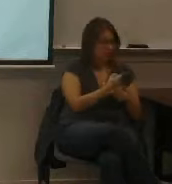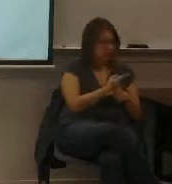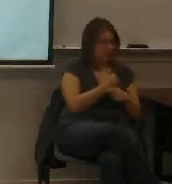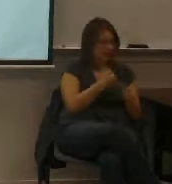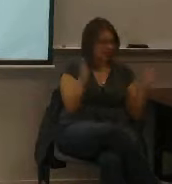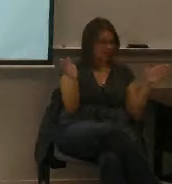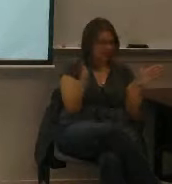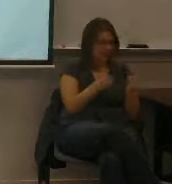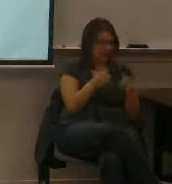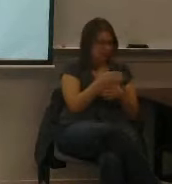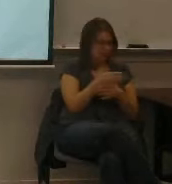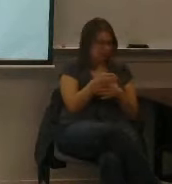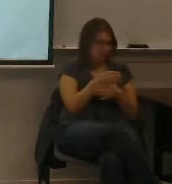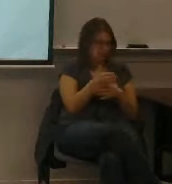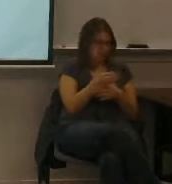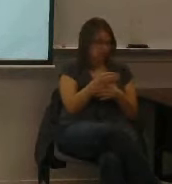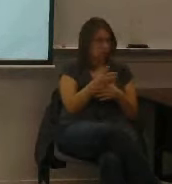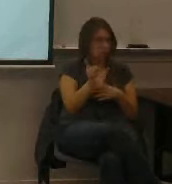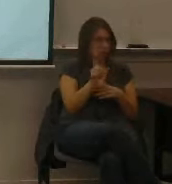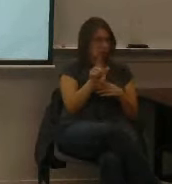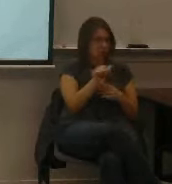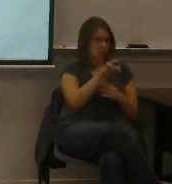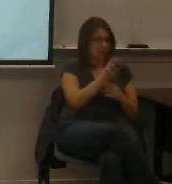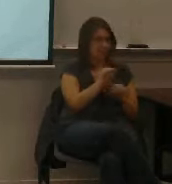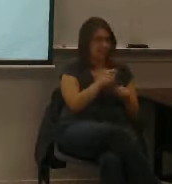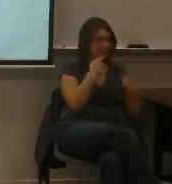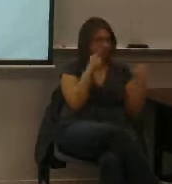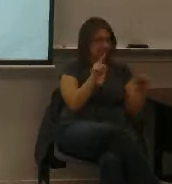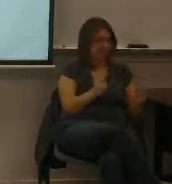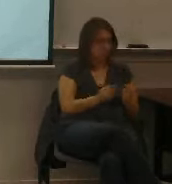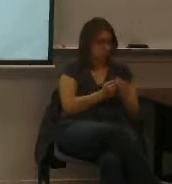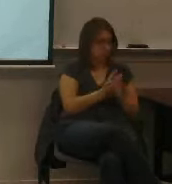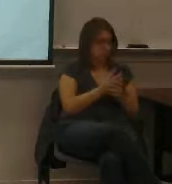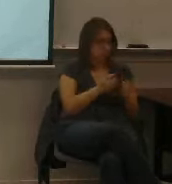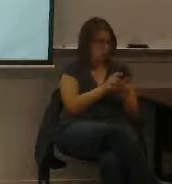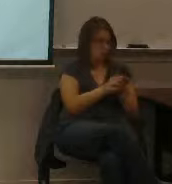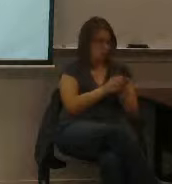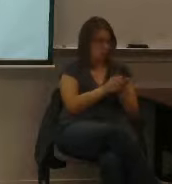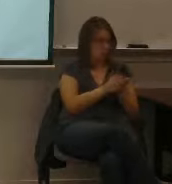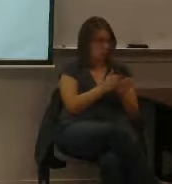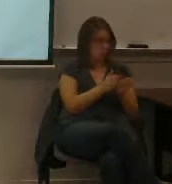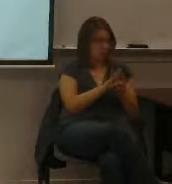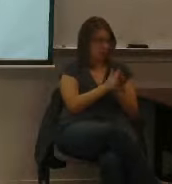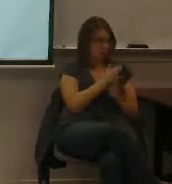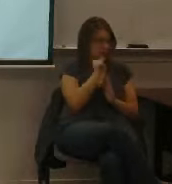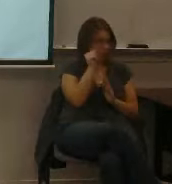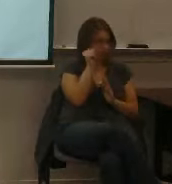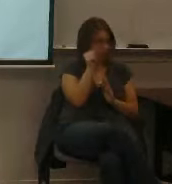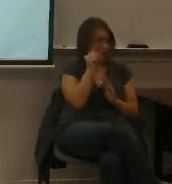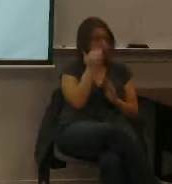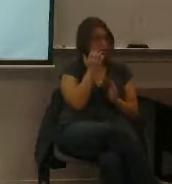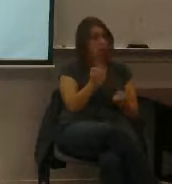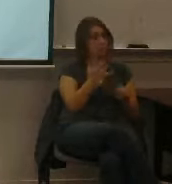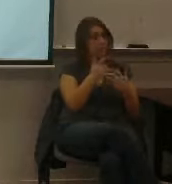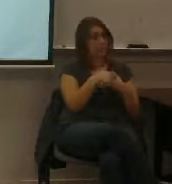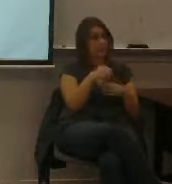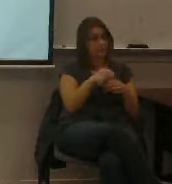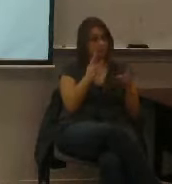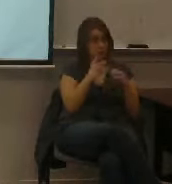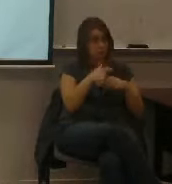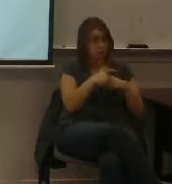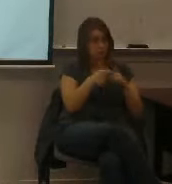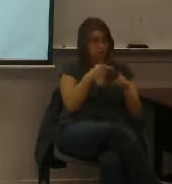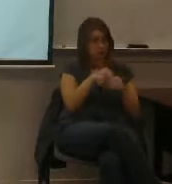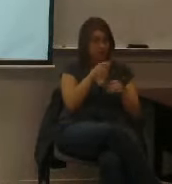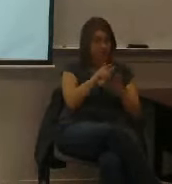have this narrower range where the larvae can successfully grow and be adults. And a lot of times in the winter time, when they're down here at these